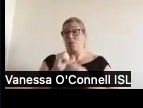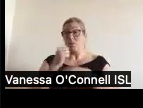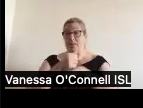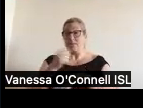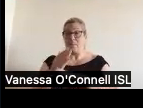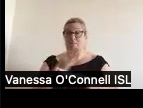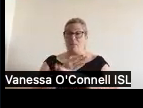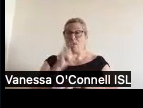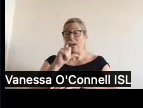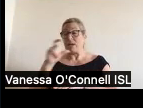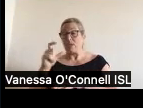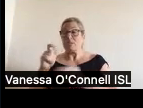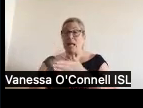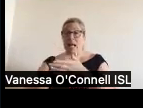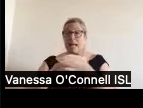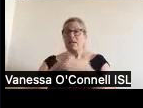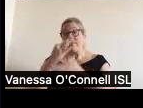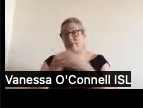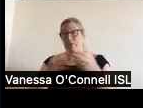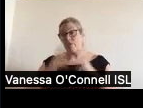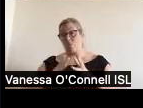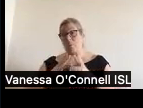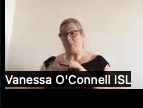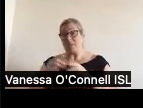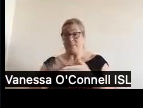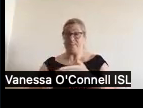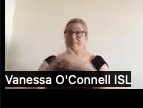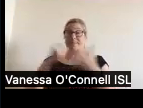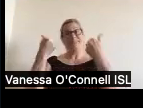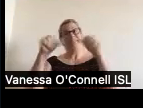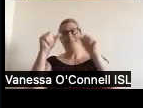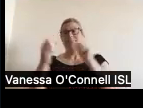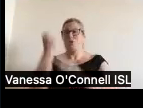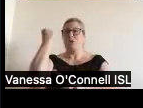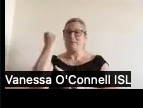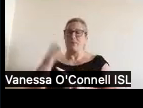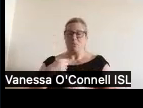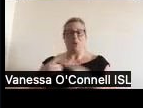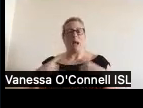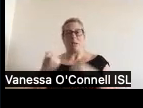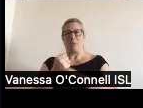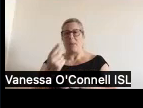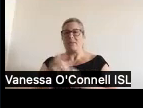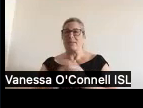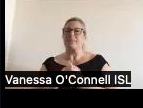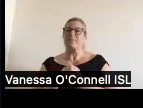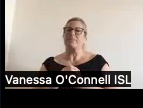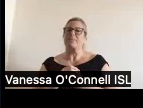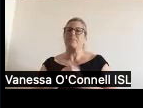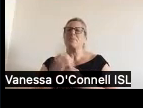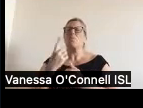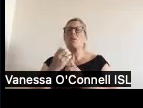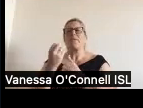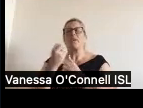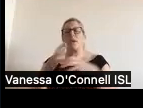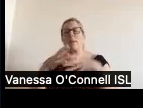of our women here that had been running were actually elected, so we're really happy about that. So one of the other big issues in Northern